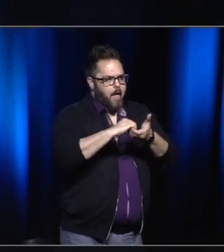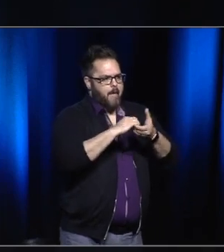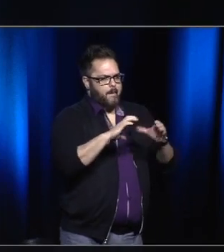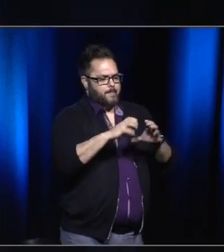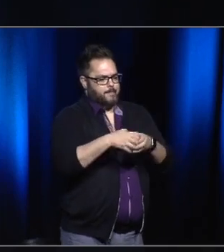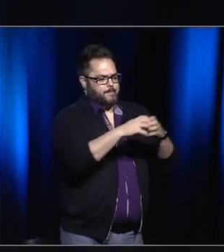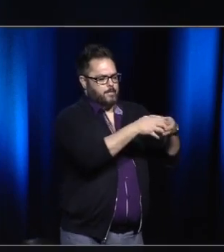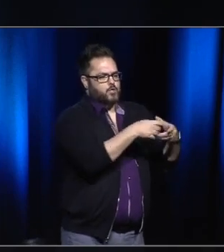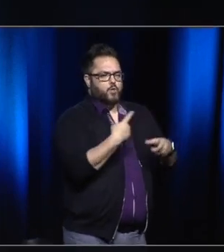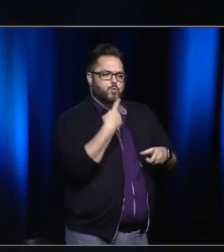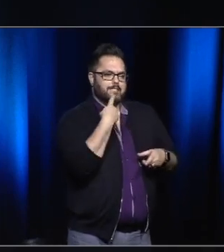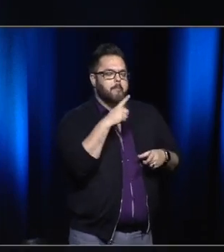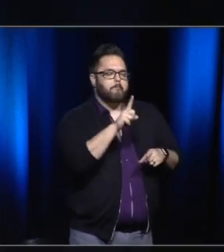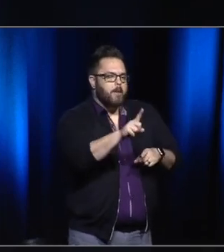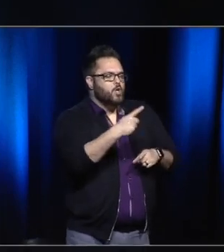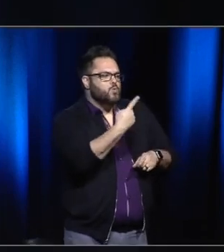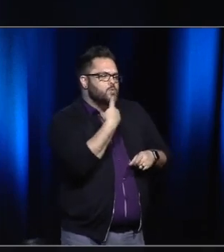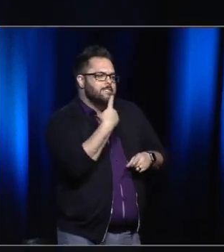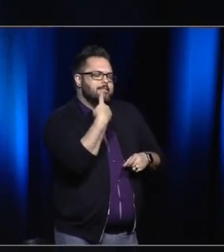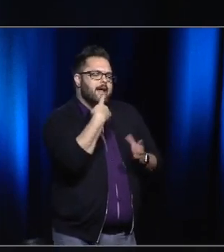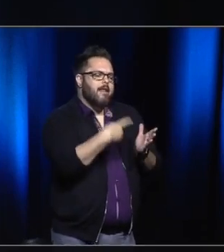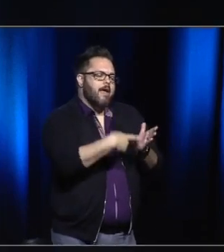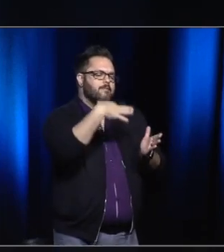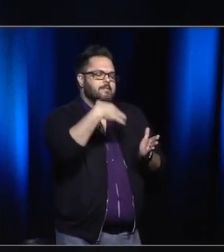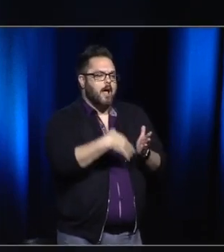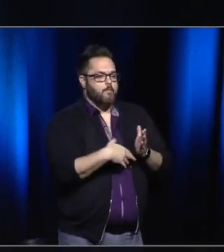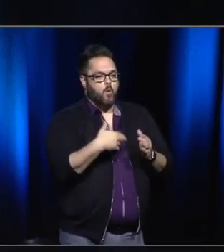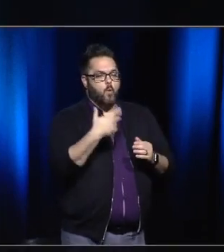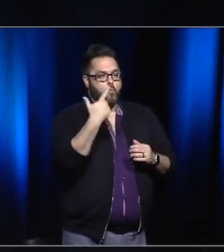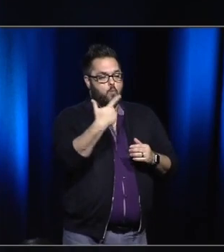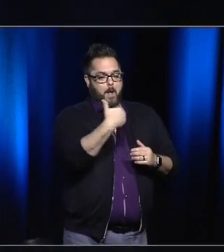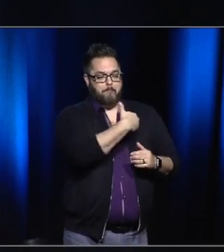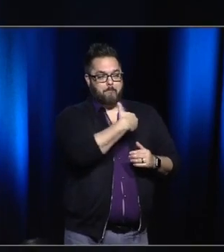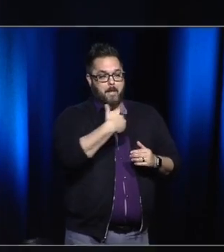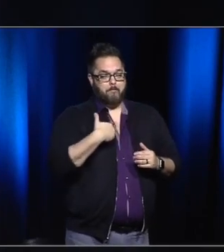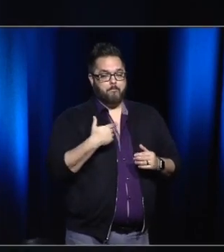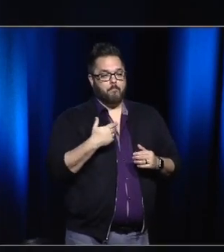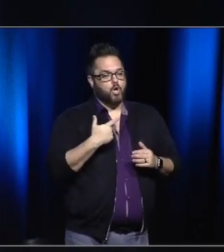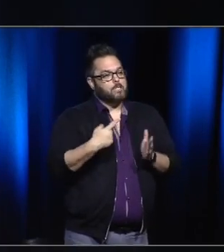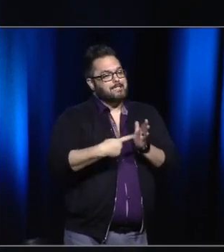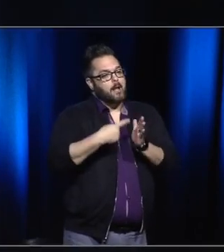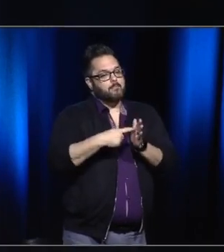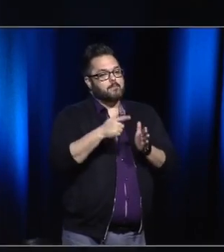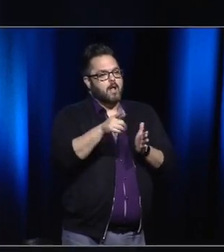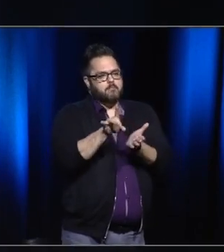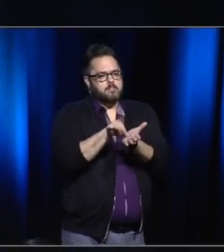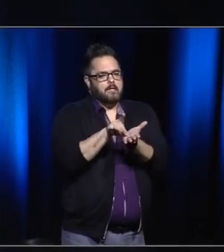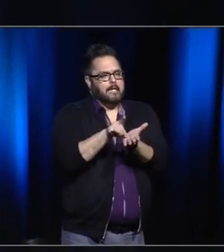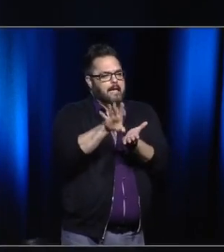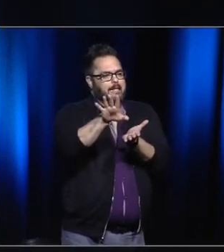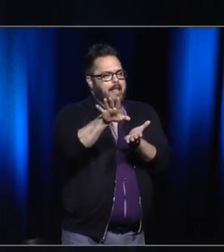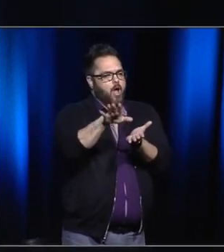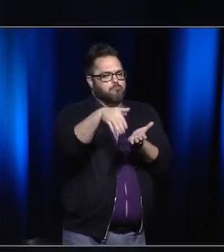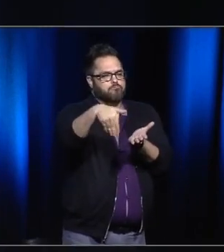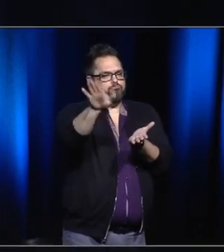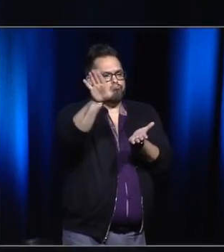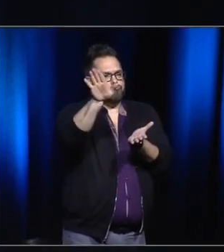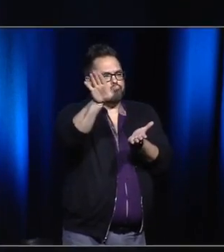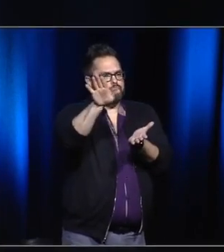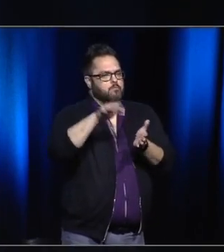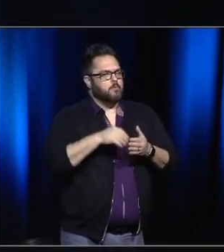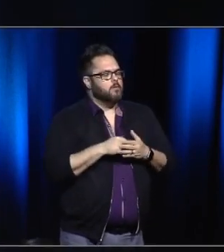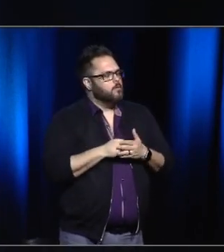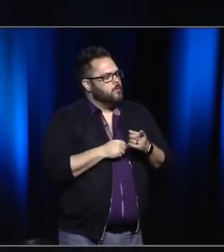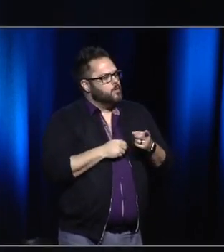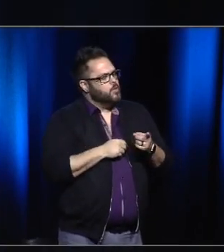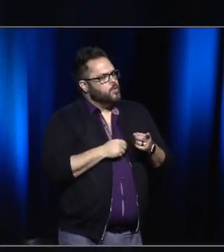time, one of the members of a certain group or alliance is sent away. I mean, it's refused by the group. Do